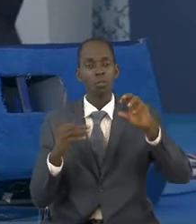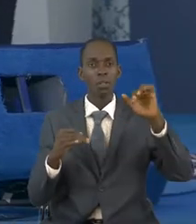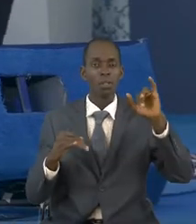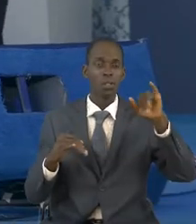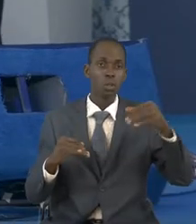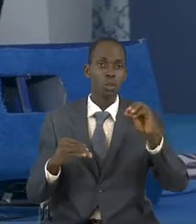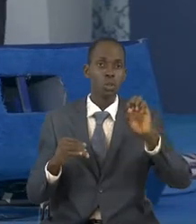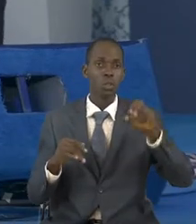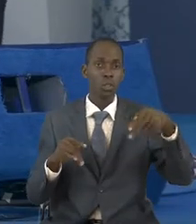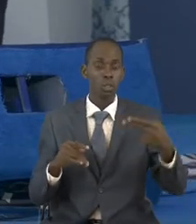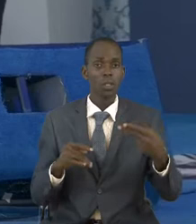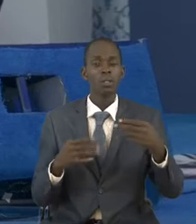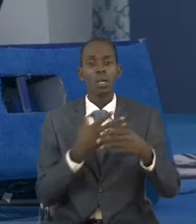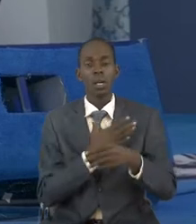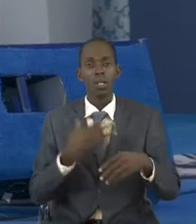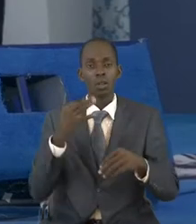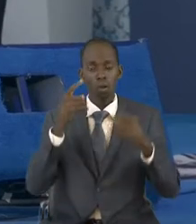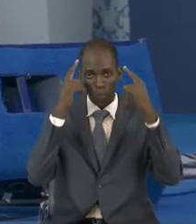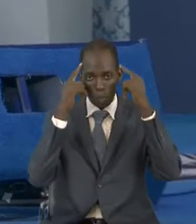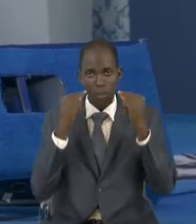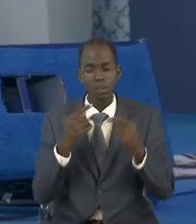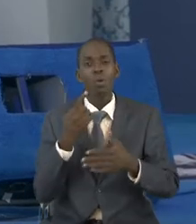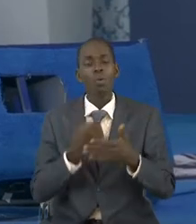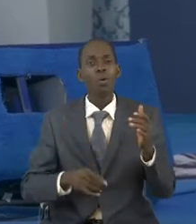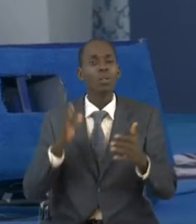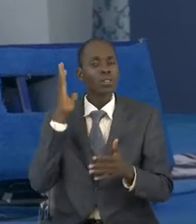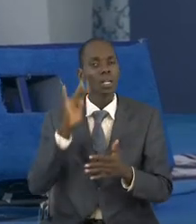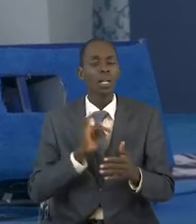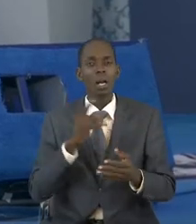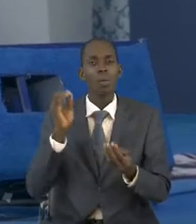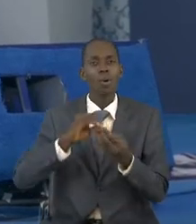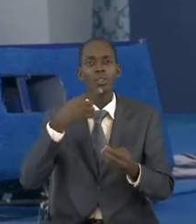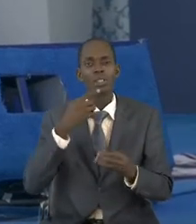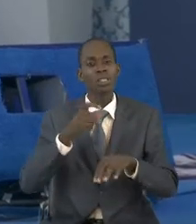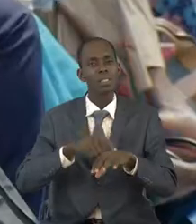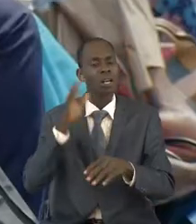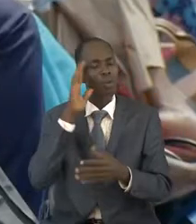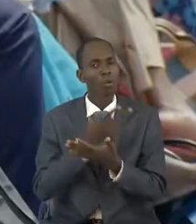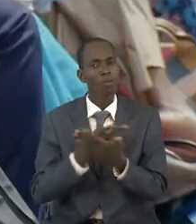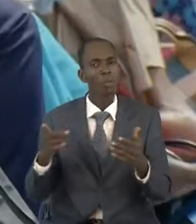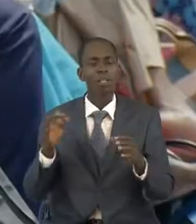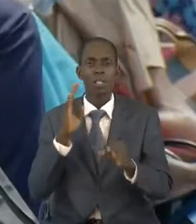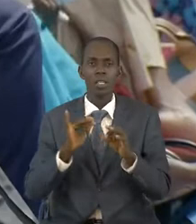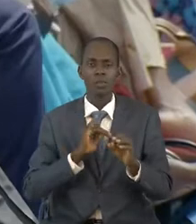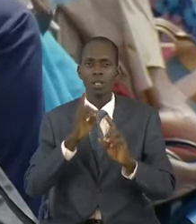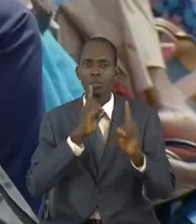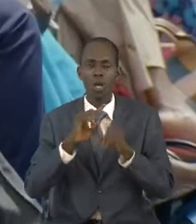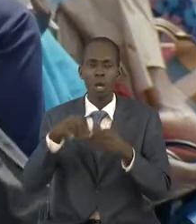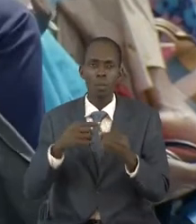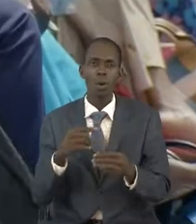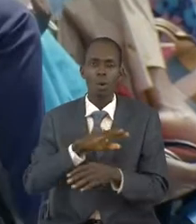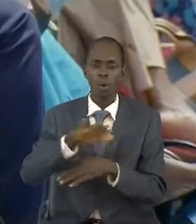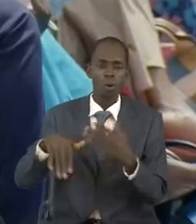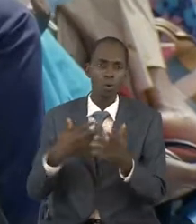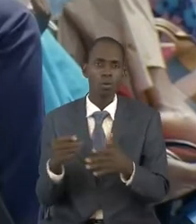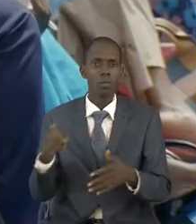what shall I must say? Time will fail me to talk about each of them, their fathers in the faith. And